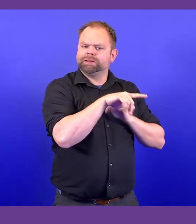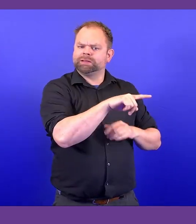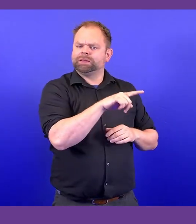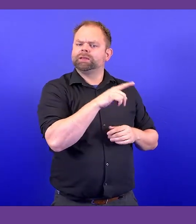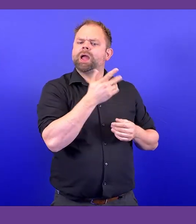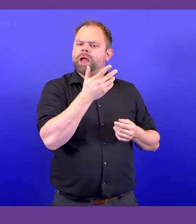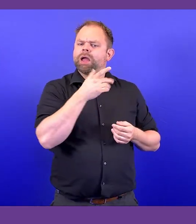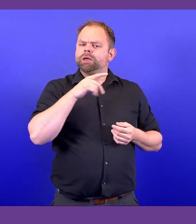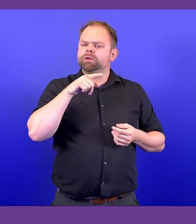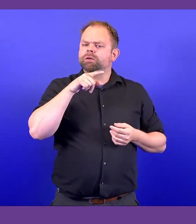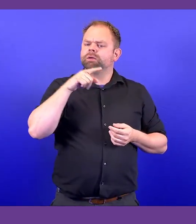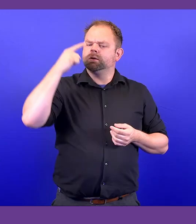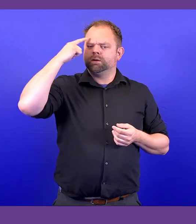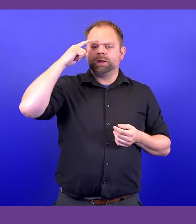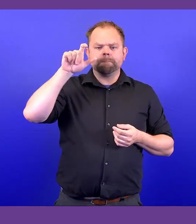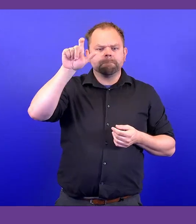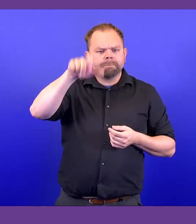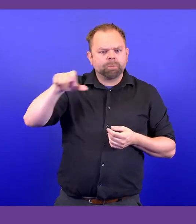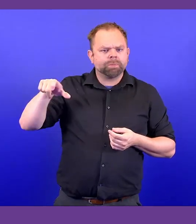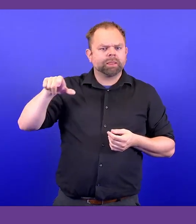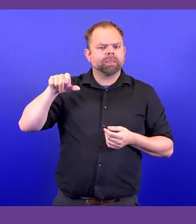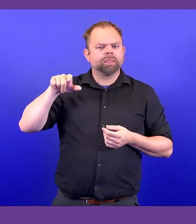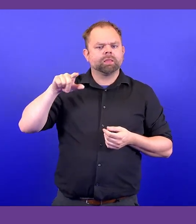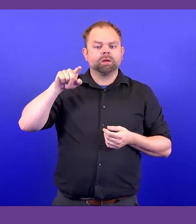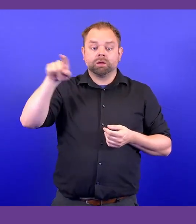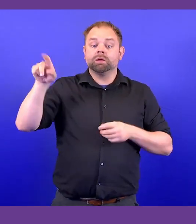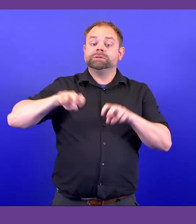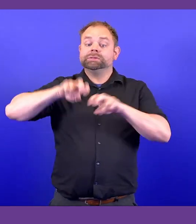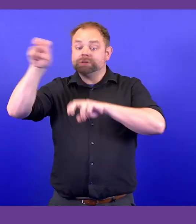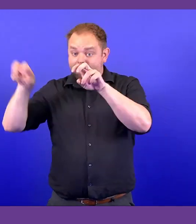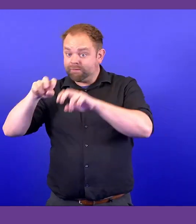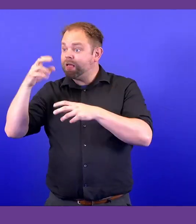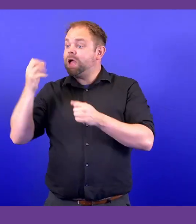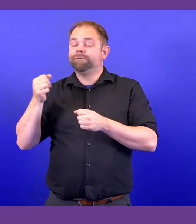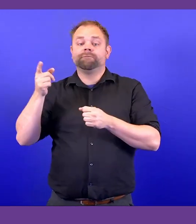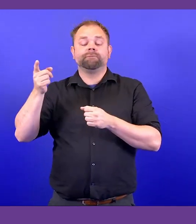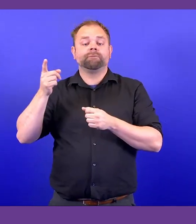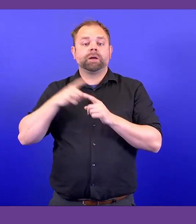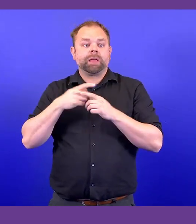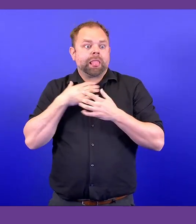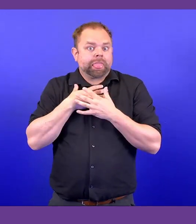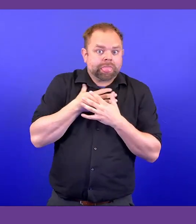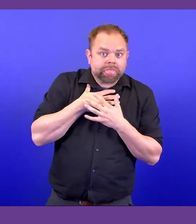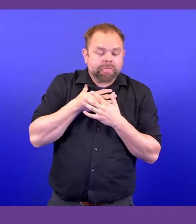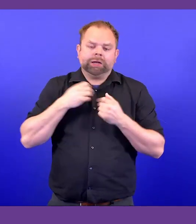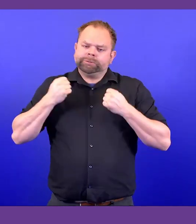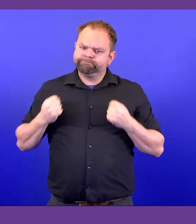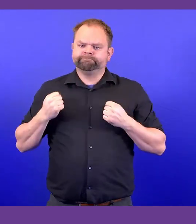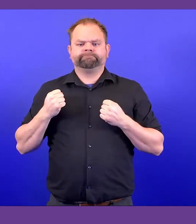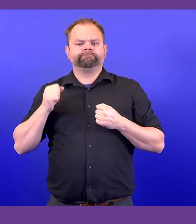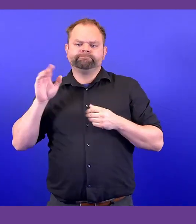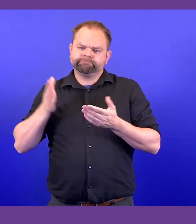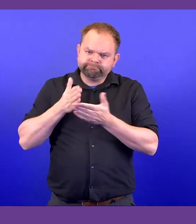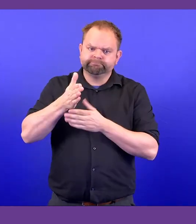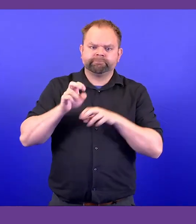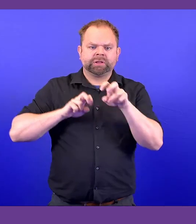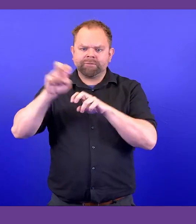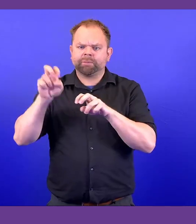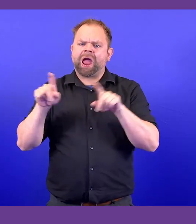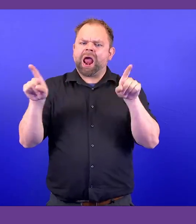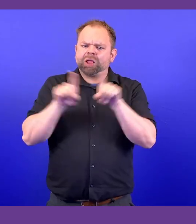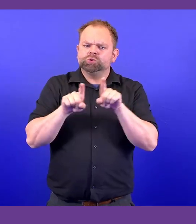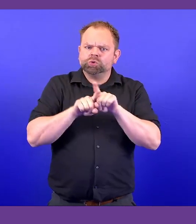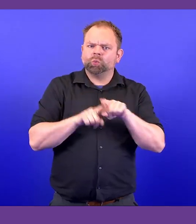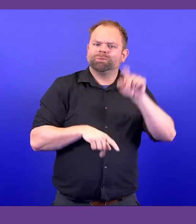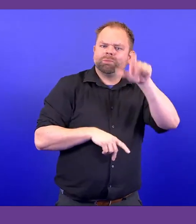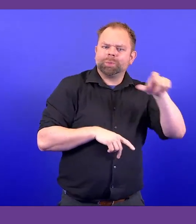the fundamental way to break down some of the barriers. And I also wanted to touch on something Sufyan said about apps. We've